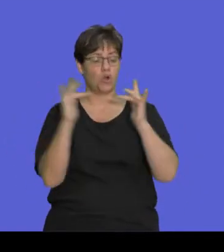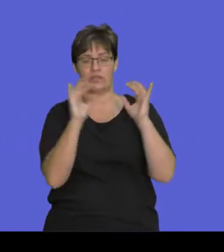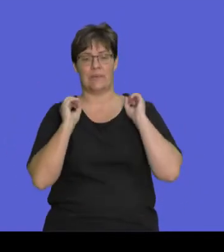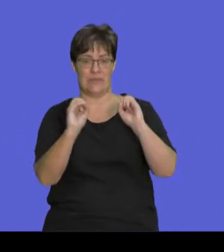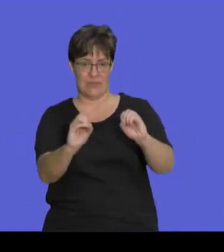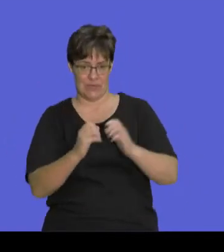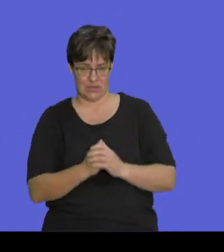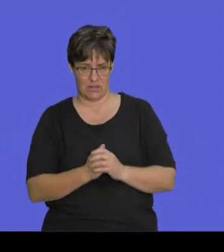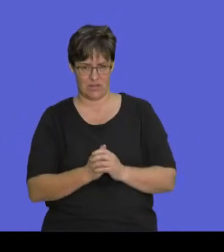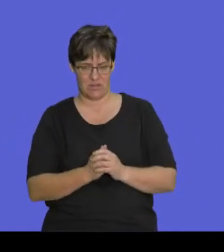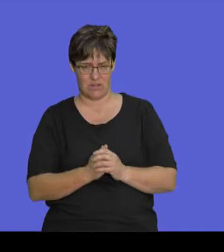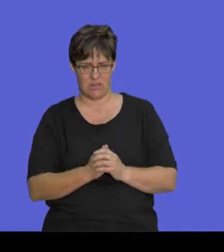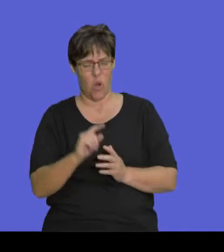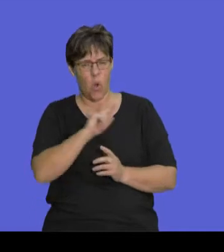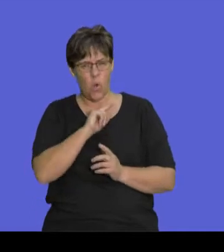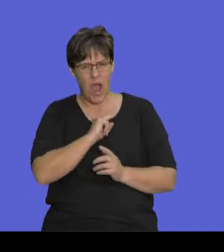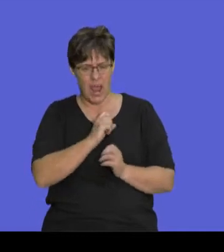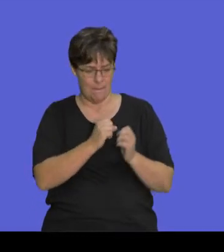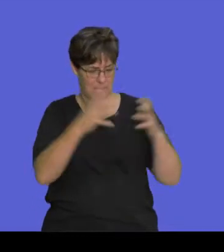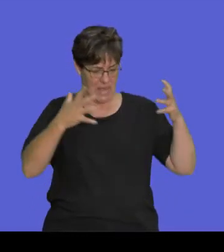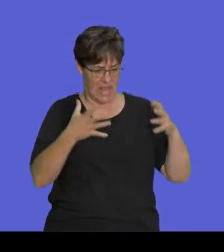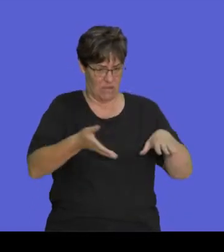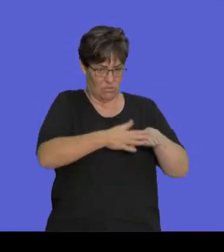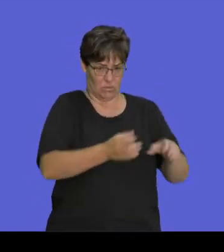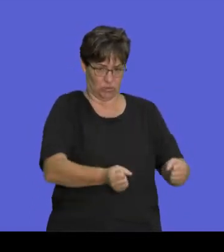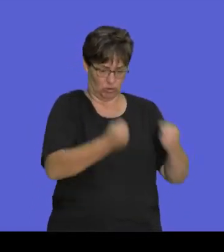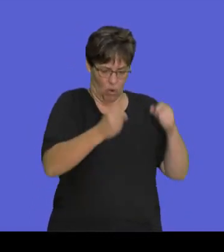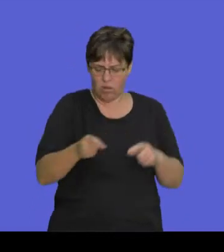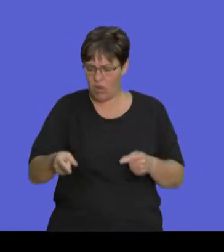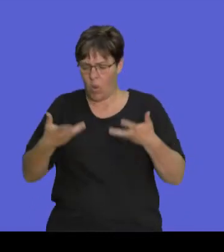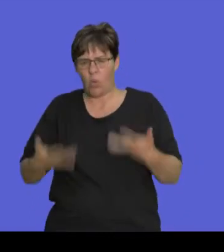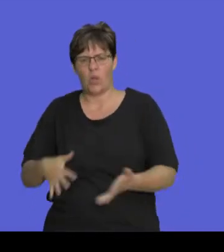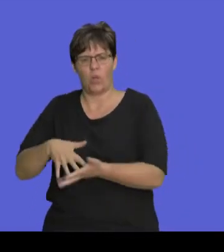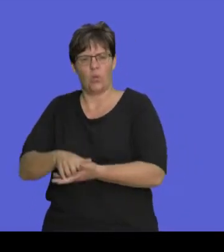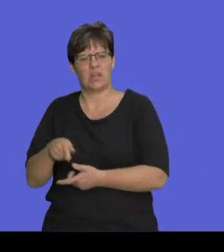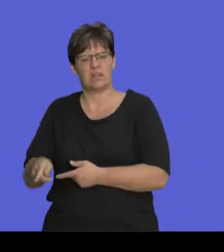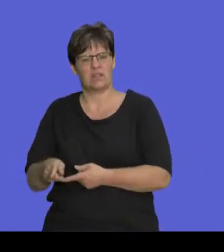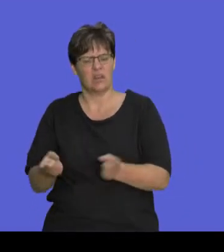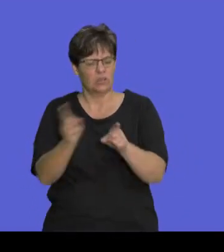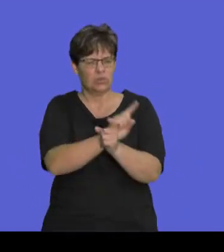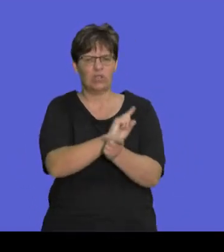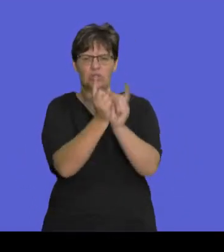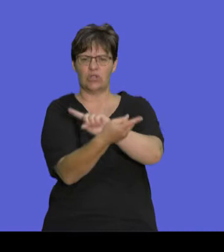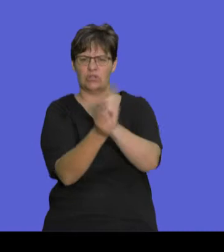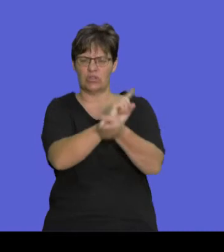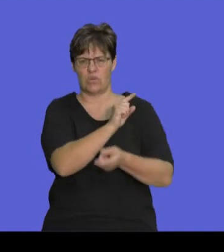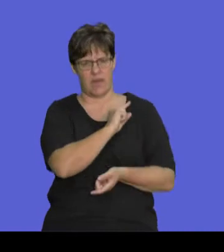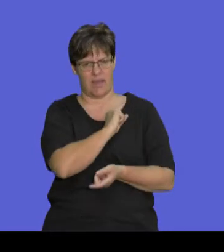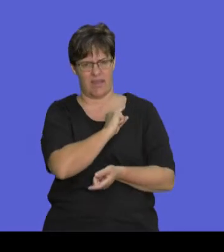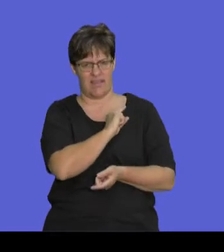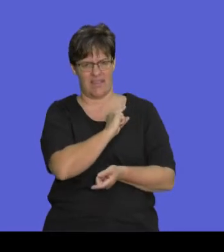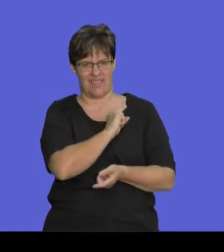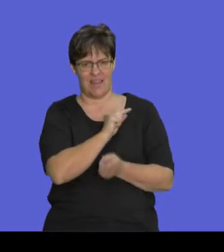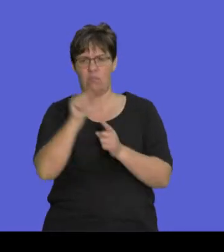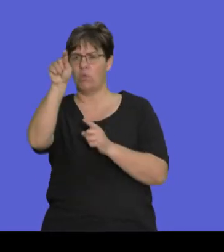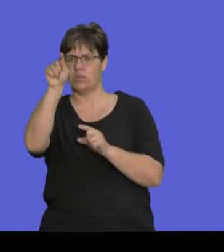force. Now, why does the magnitude of that force change as we